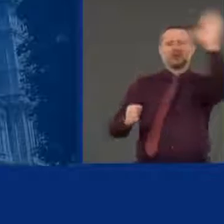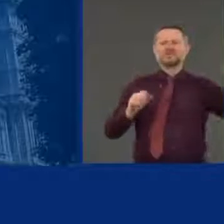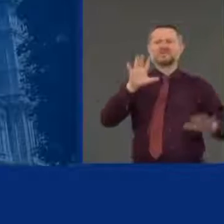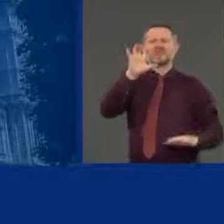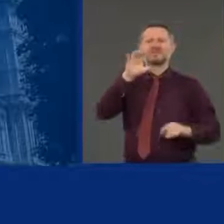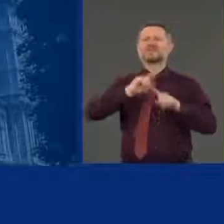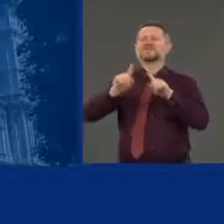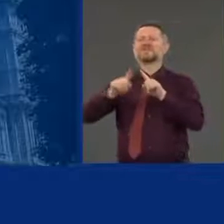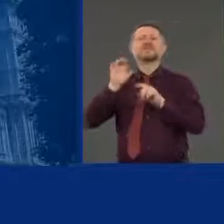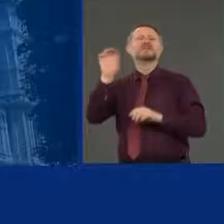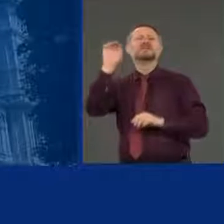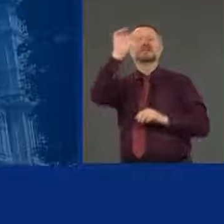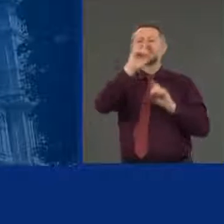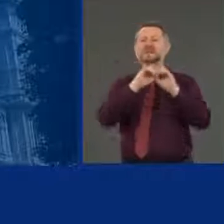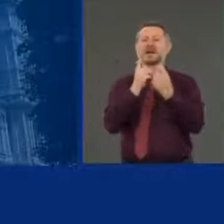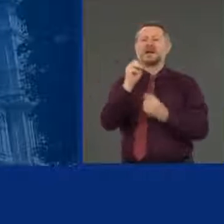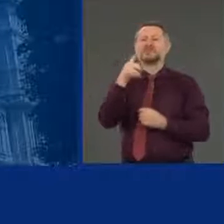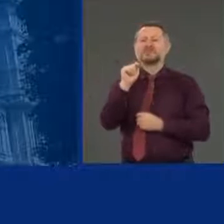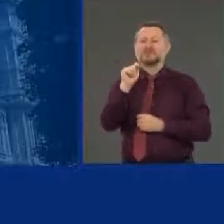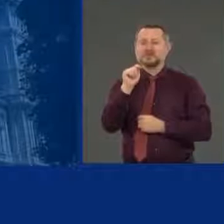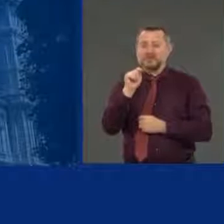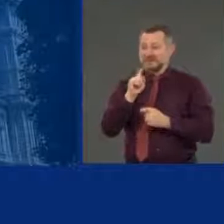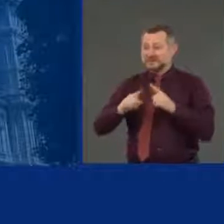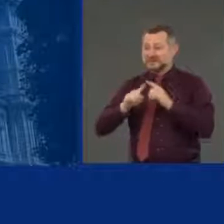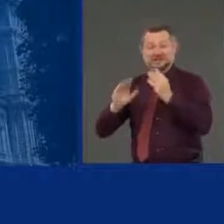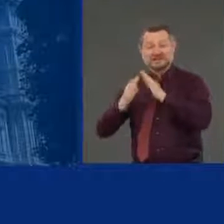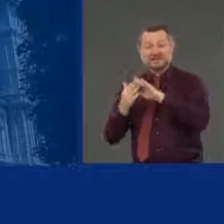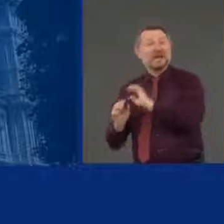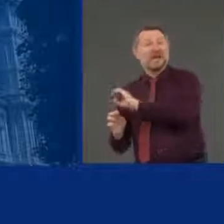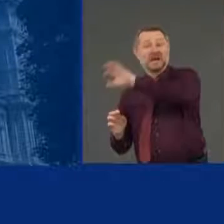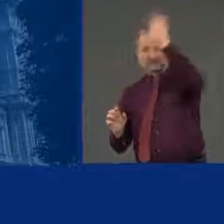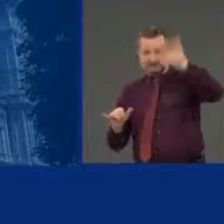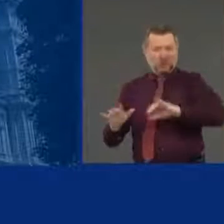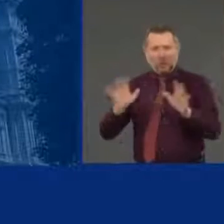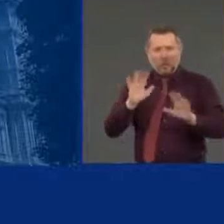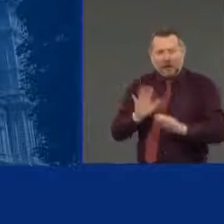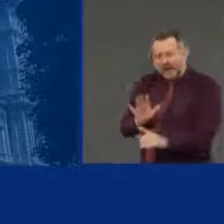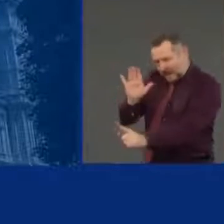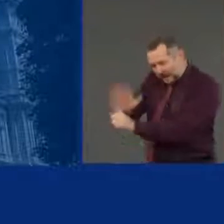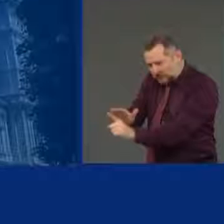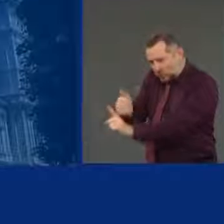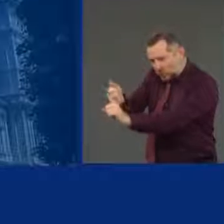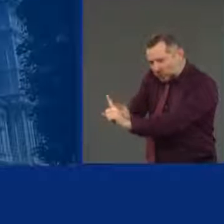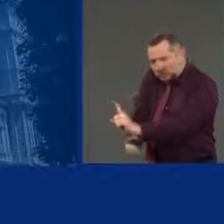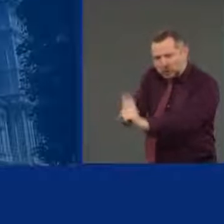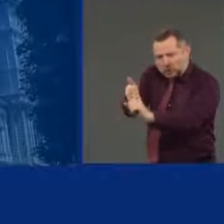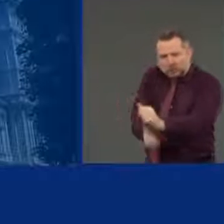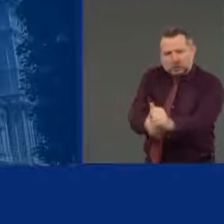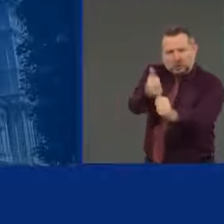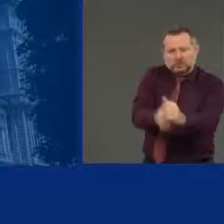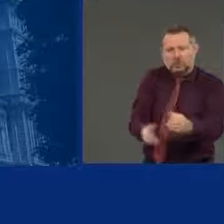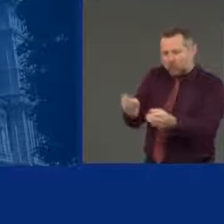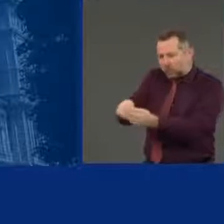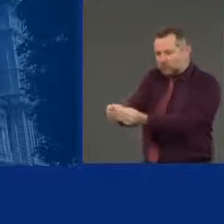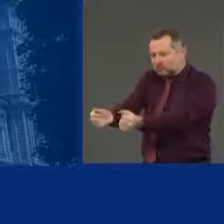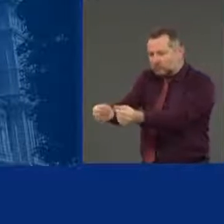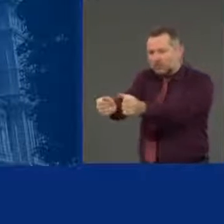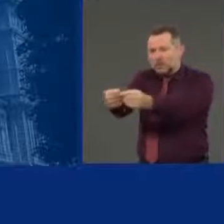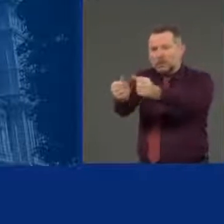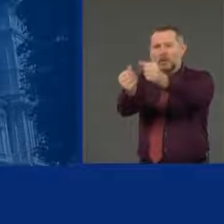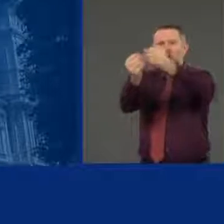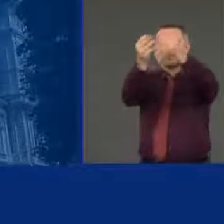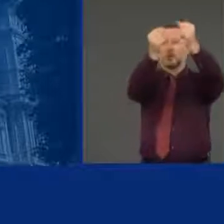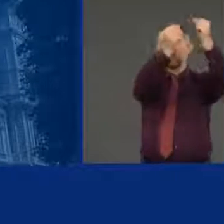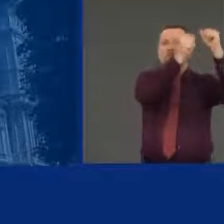do. But they should do whatever they need to do to restore that relationship and have a police